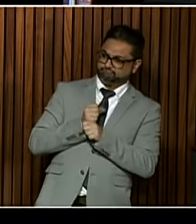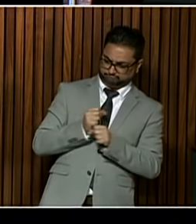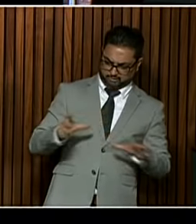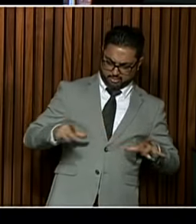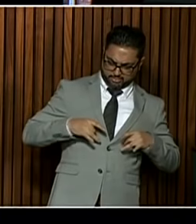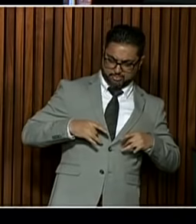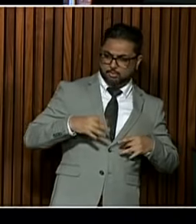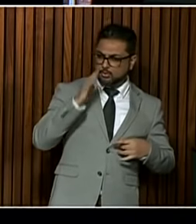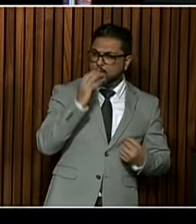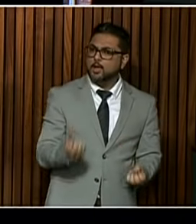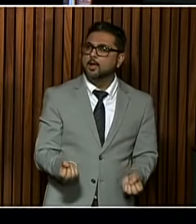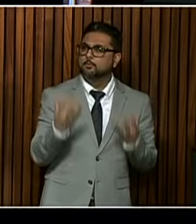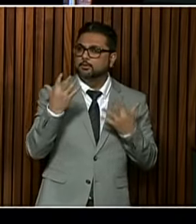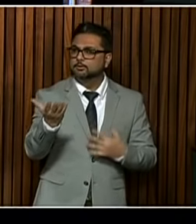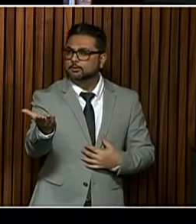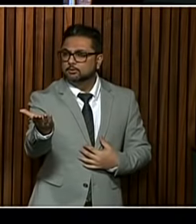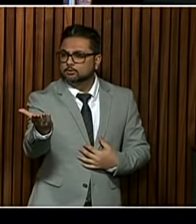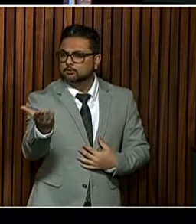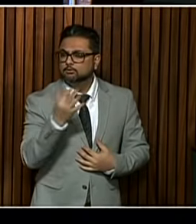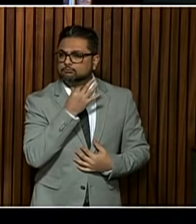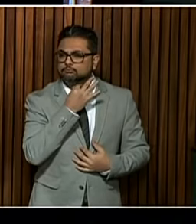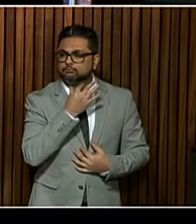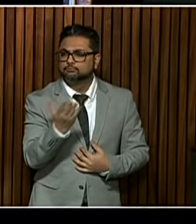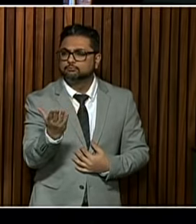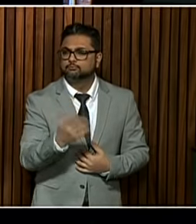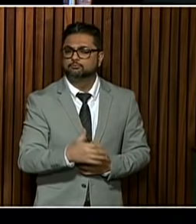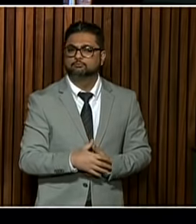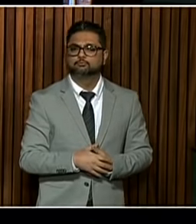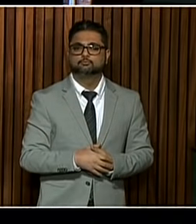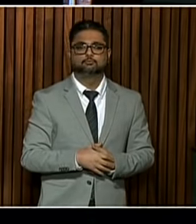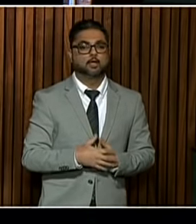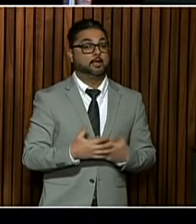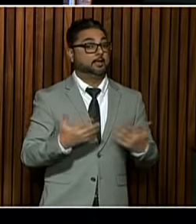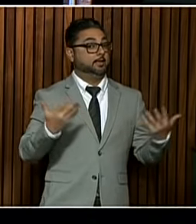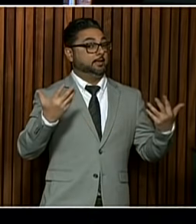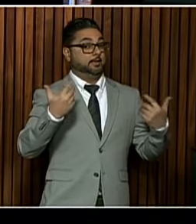let me have a look here. I'll try and get that back to you, Rob.